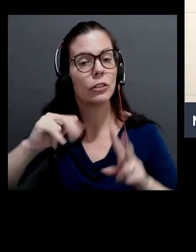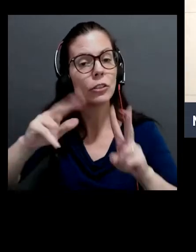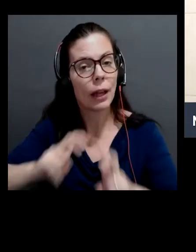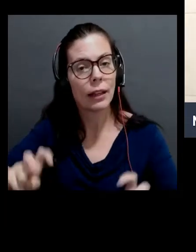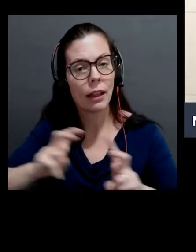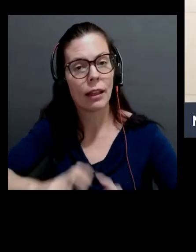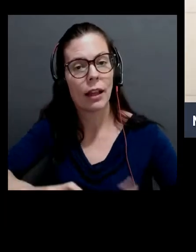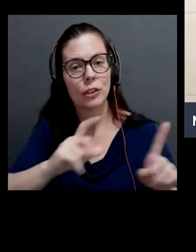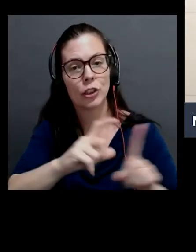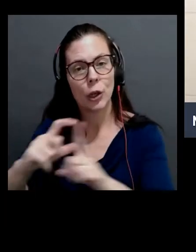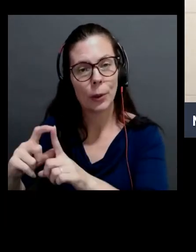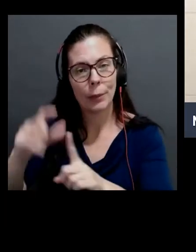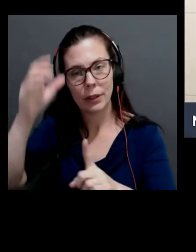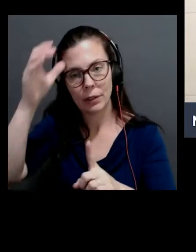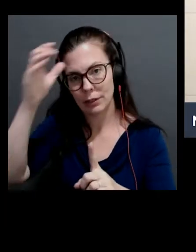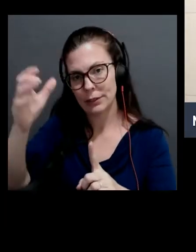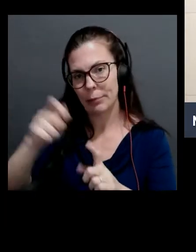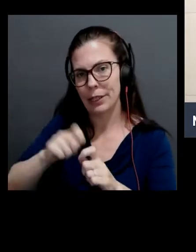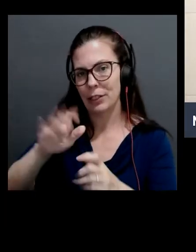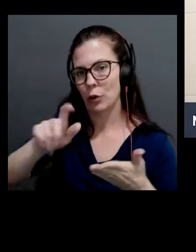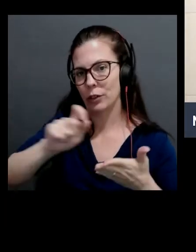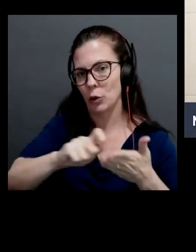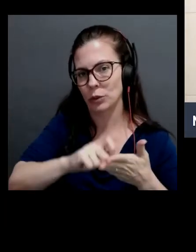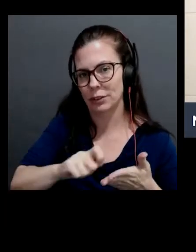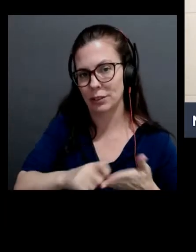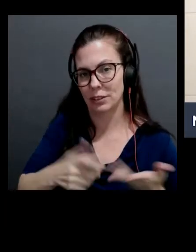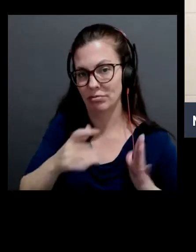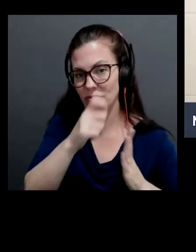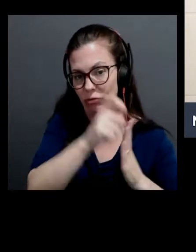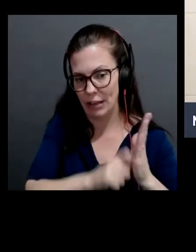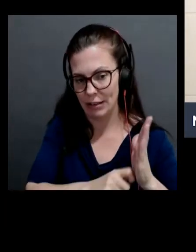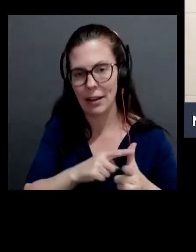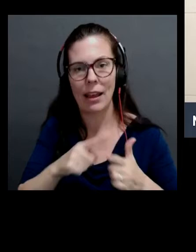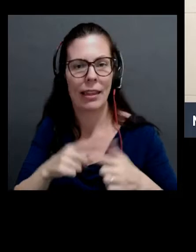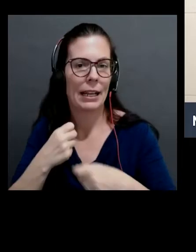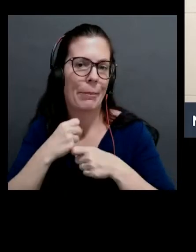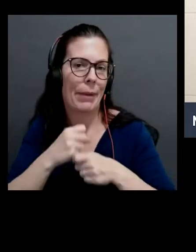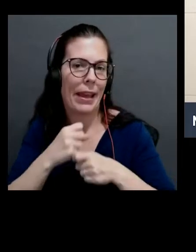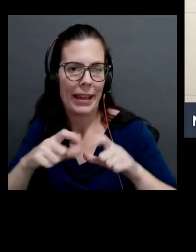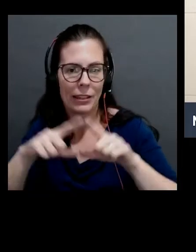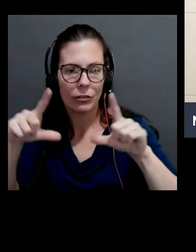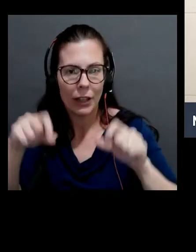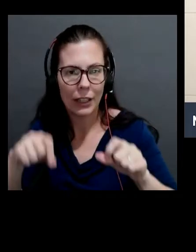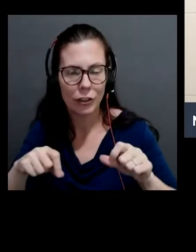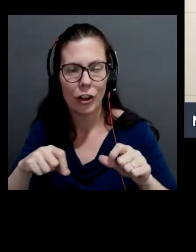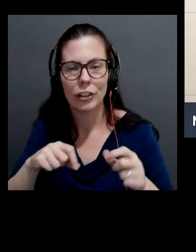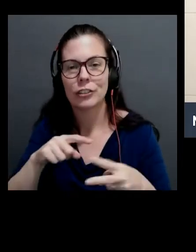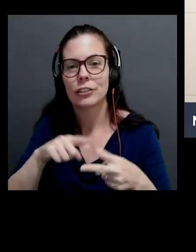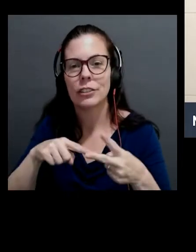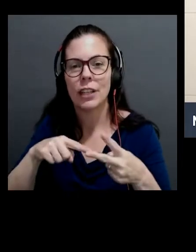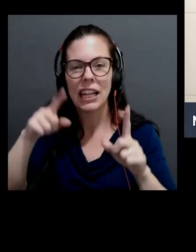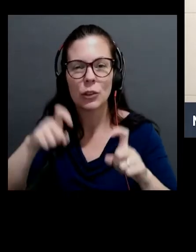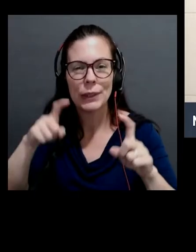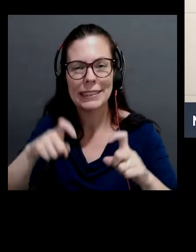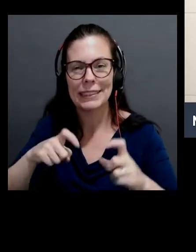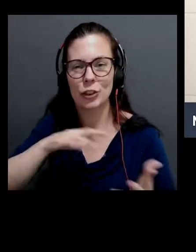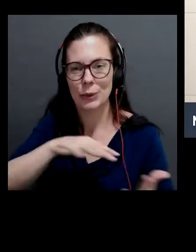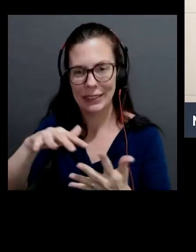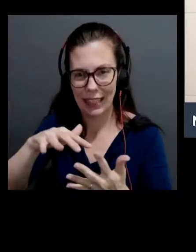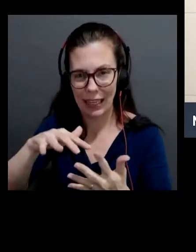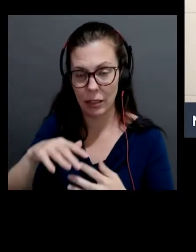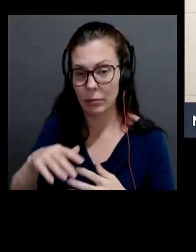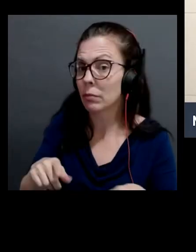and concepts in the notes that you've written, and then creates flashcards and quizzes instantly to study from them. On top of that, on Knowt, you